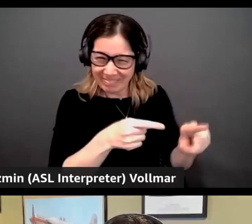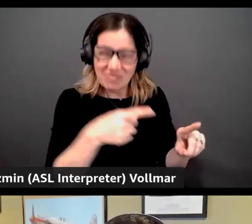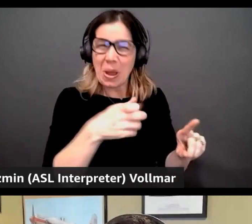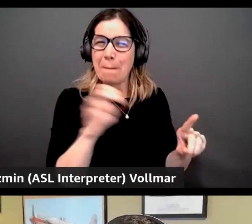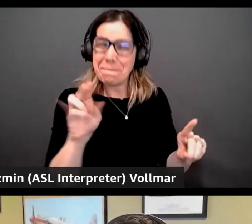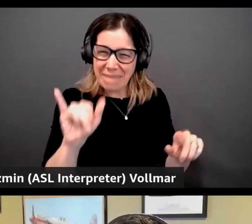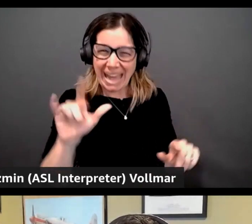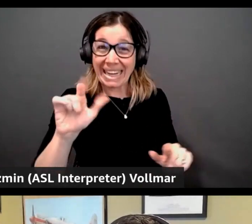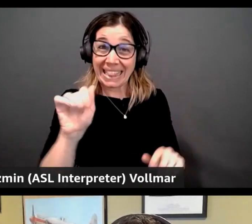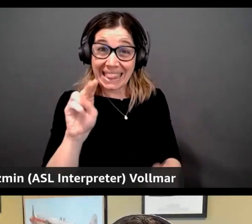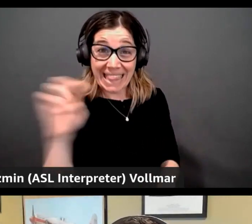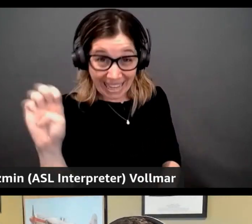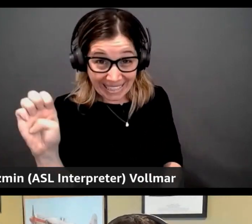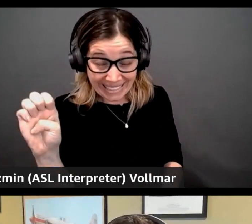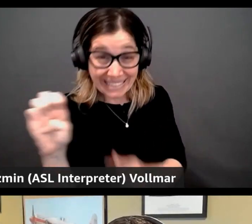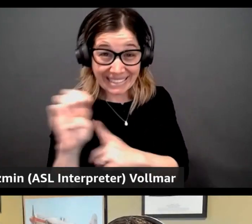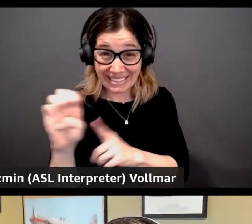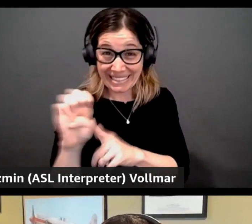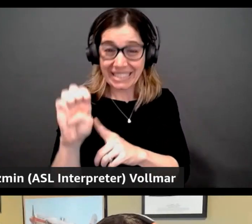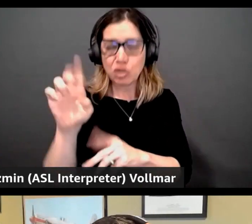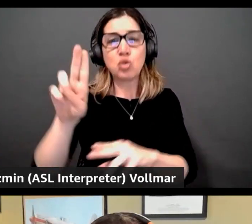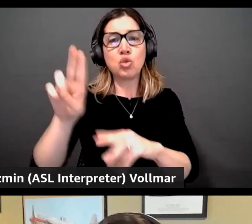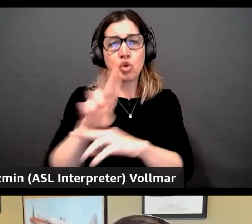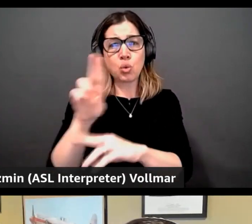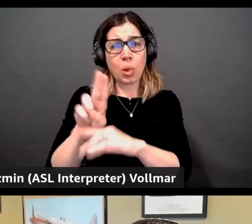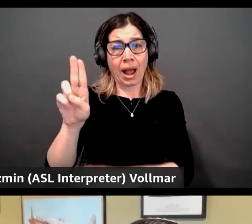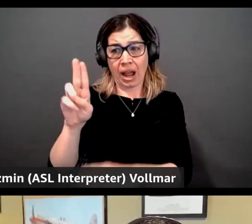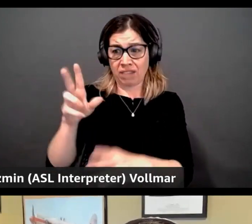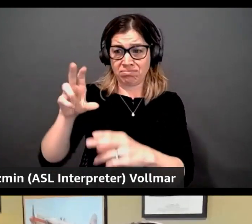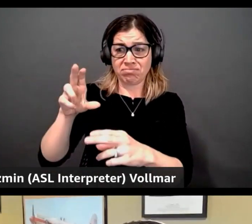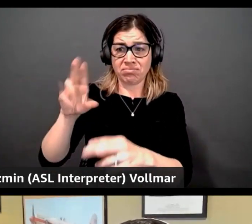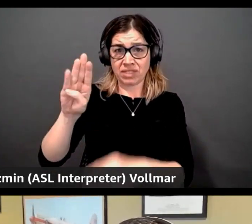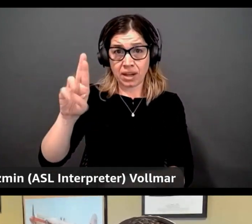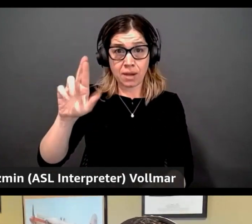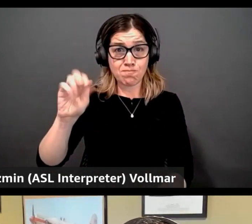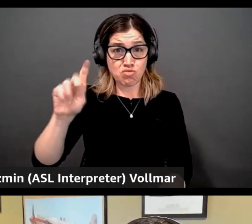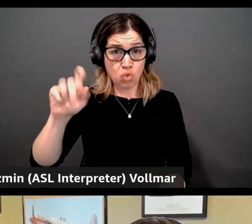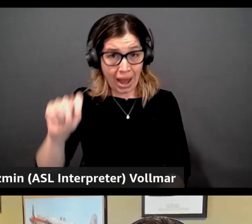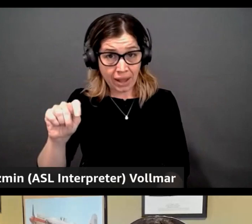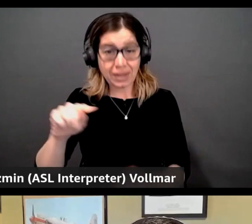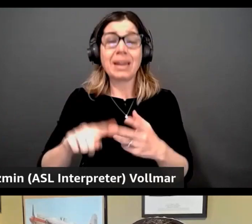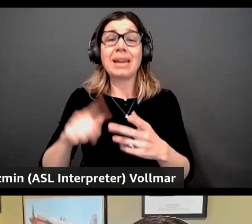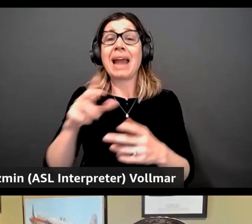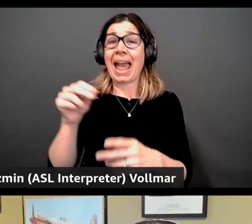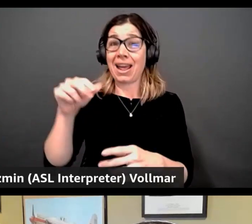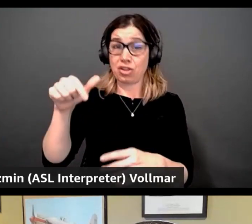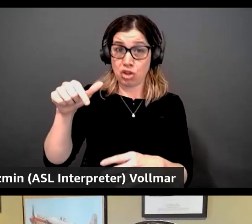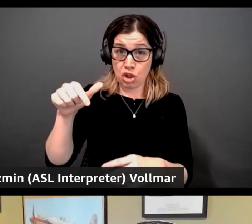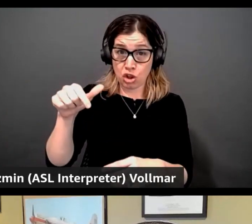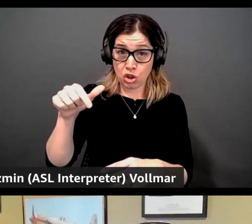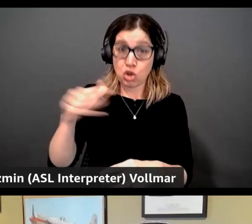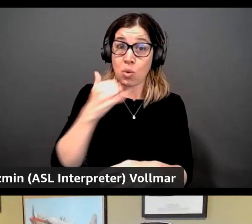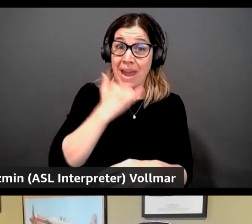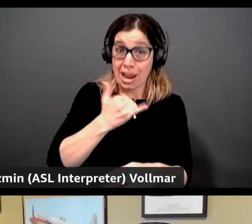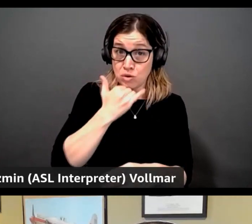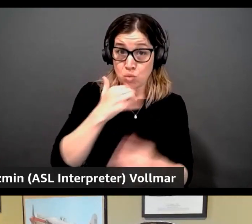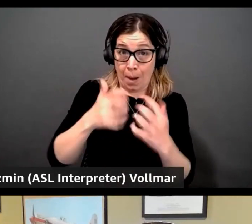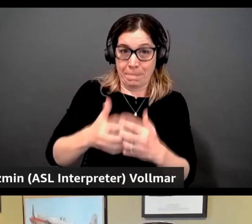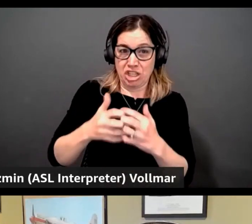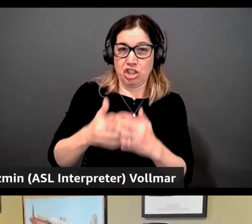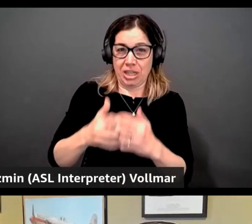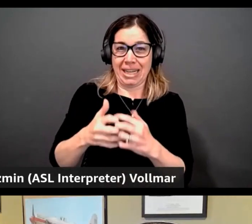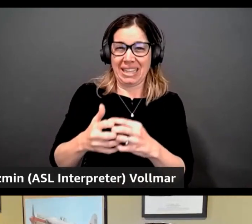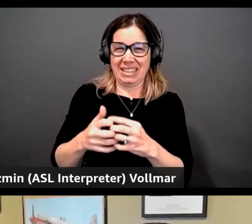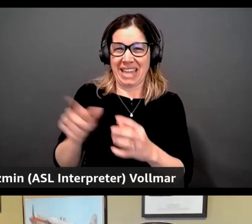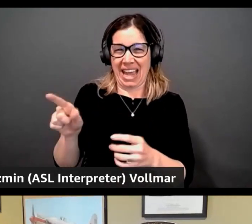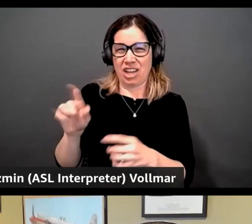for PennyLane to utilize Braket and thus utilize the QuEra machine that Jordan was just talking about. Can we